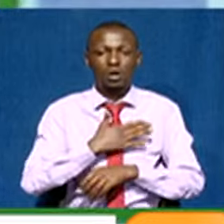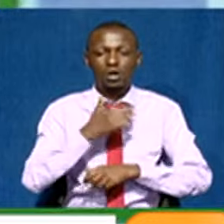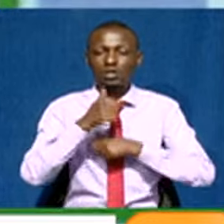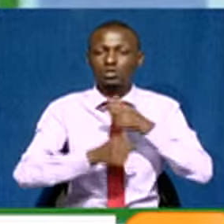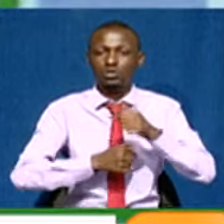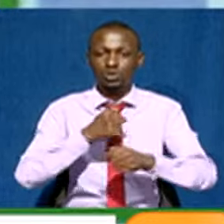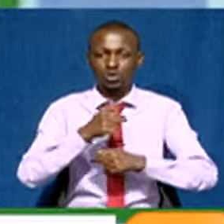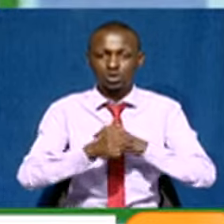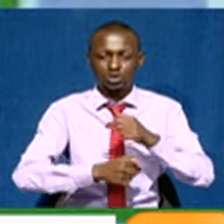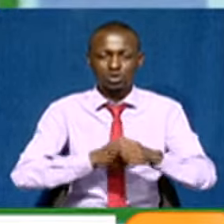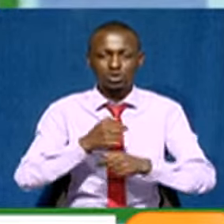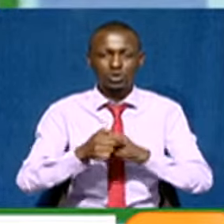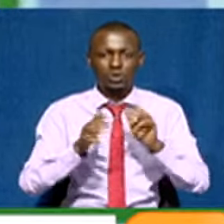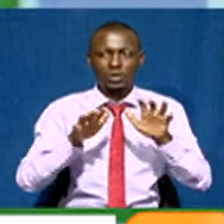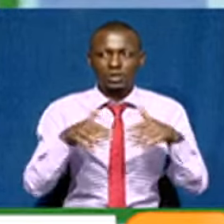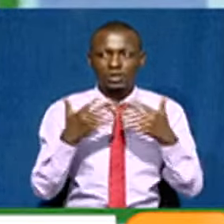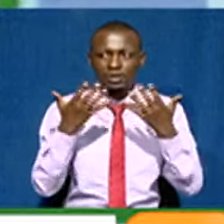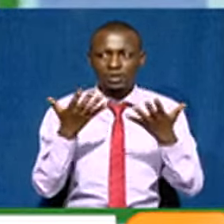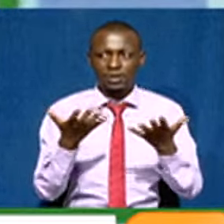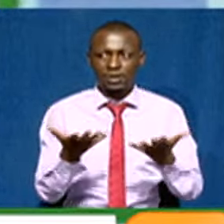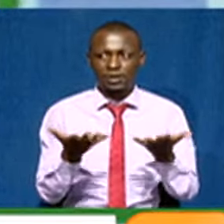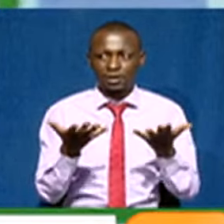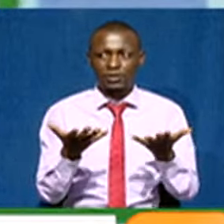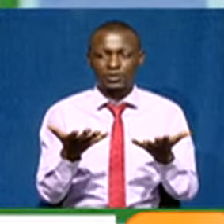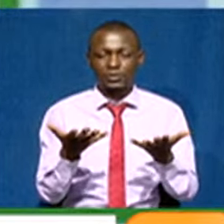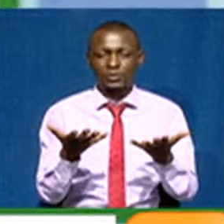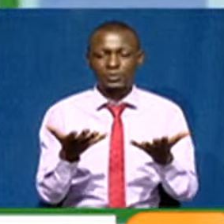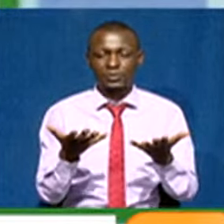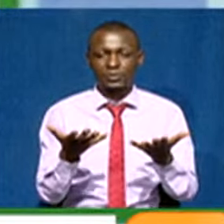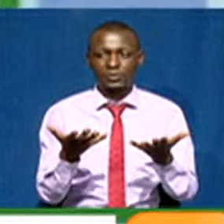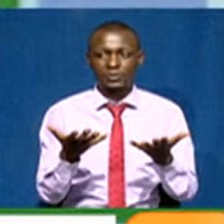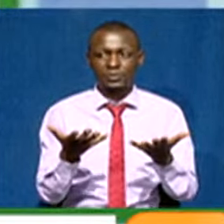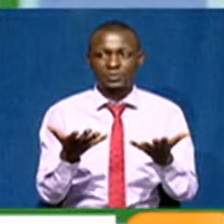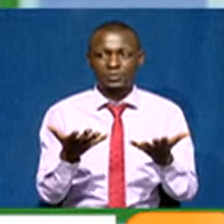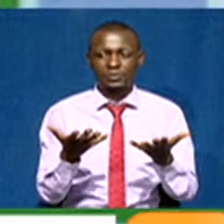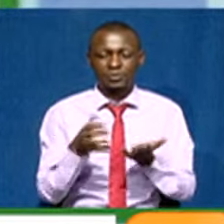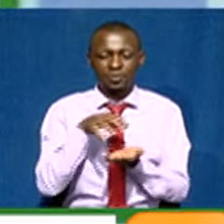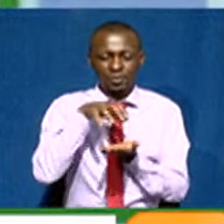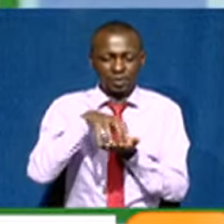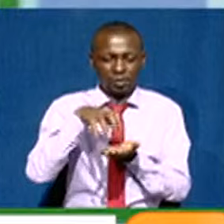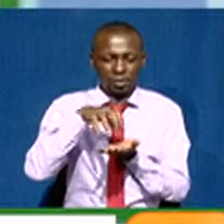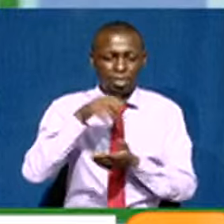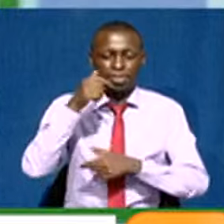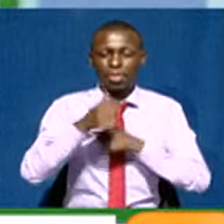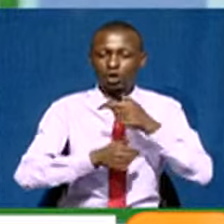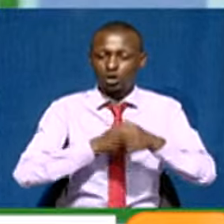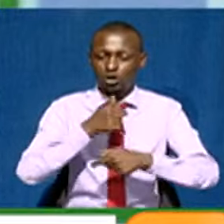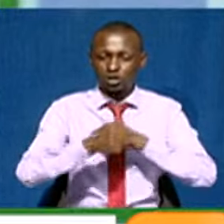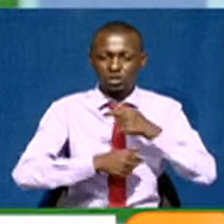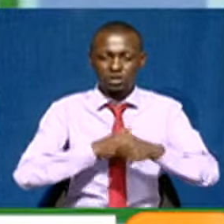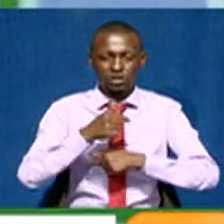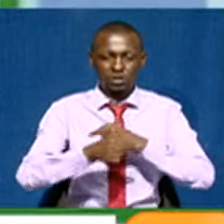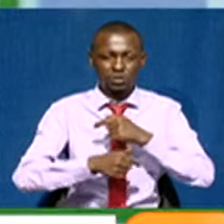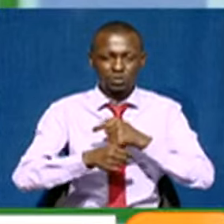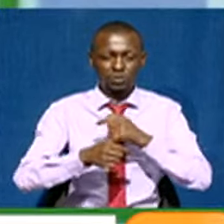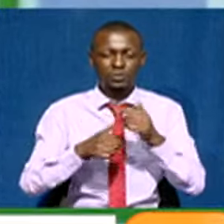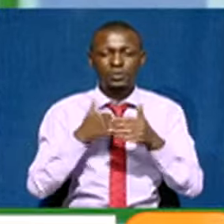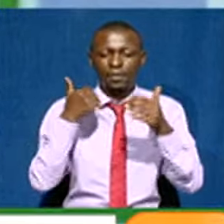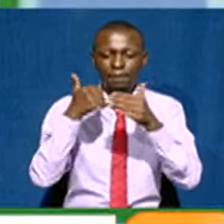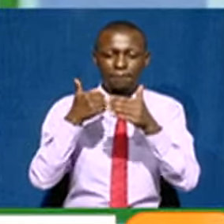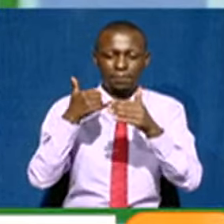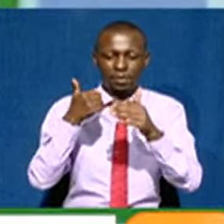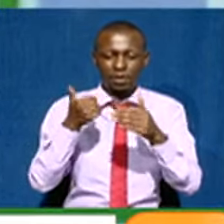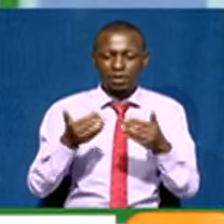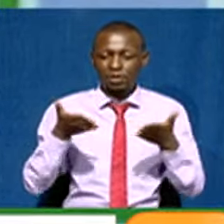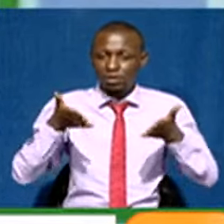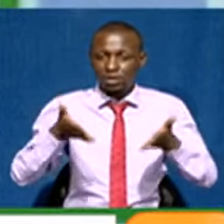that how do we consolidate our position? From where we are in